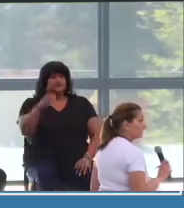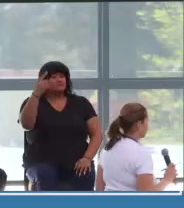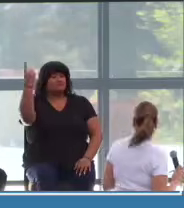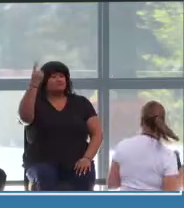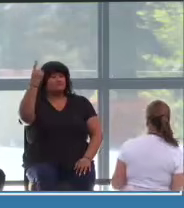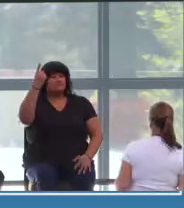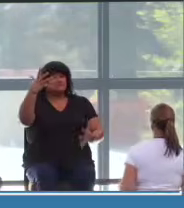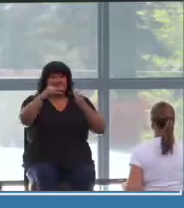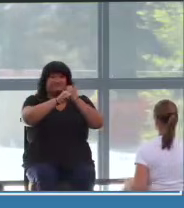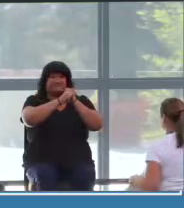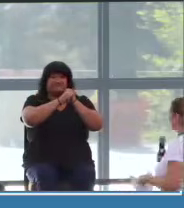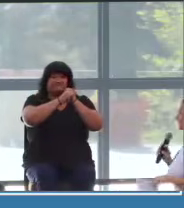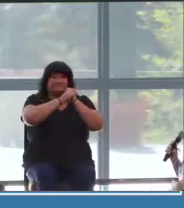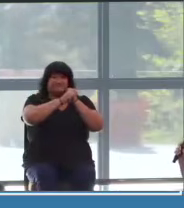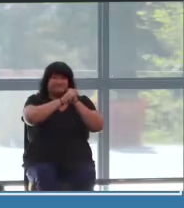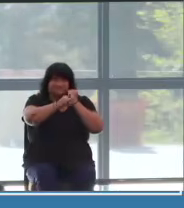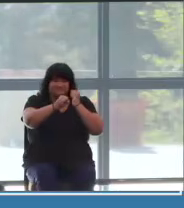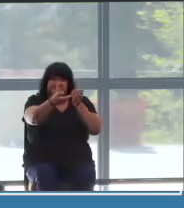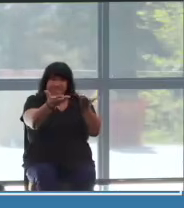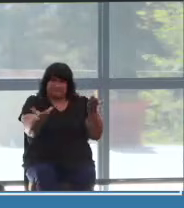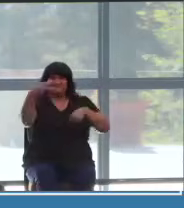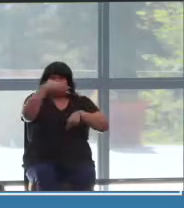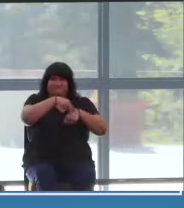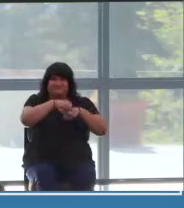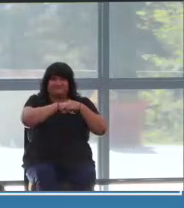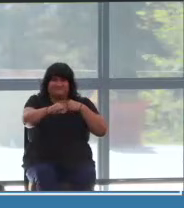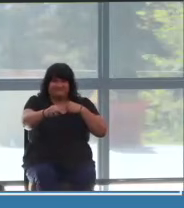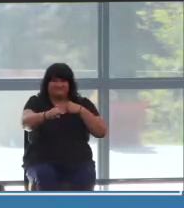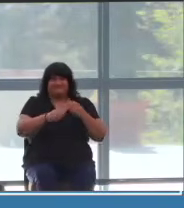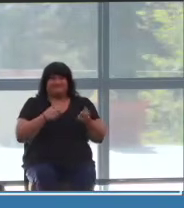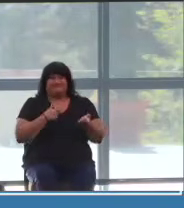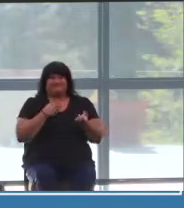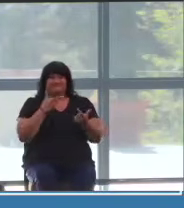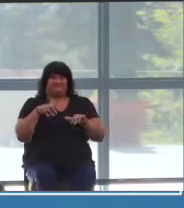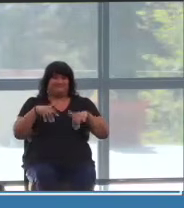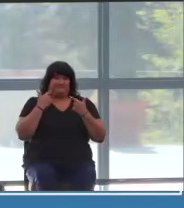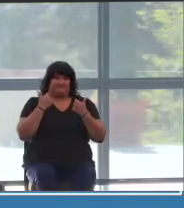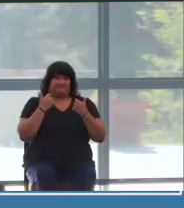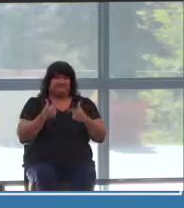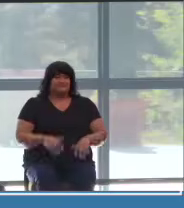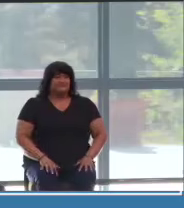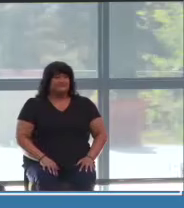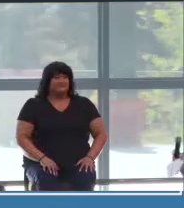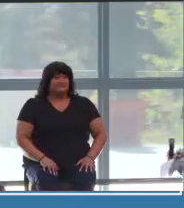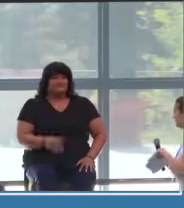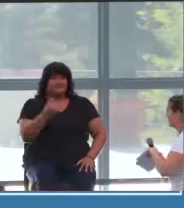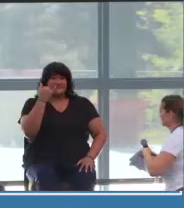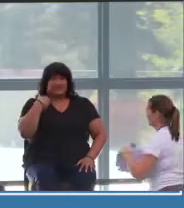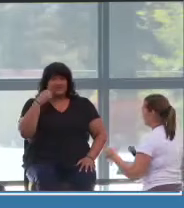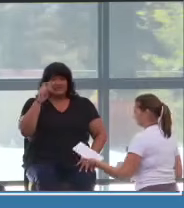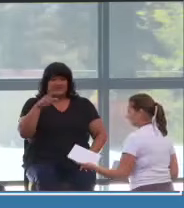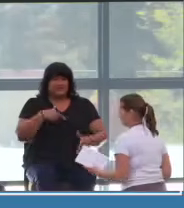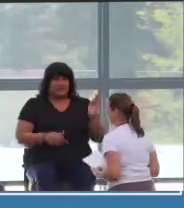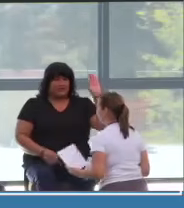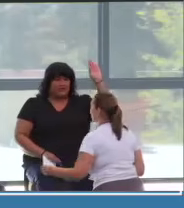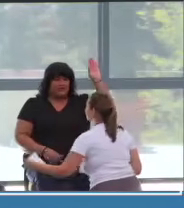Anybody wants to stretch can stretch. Yeah, and if any questions come up as we answer it, feel free to just hold up your card and I'll come around.